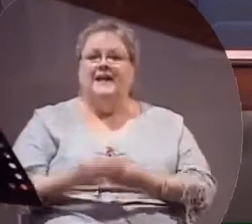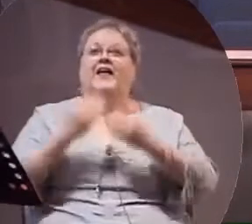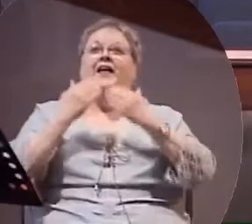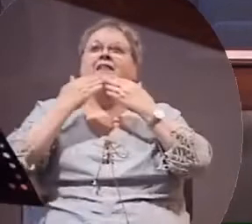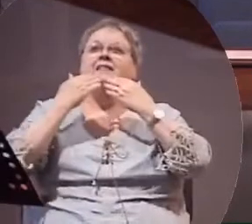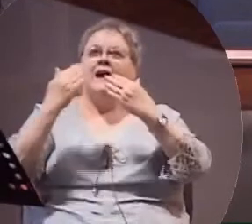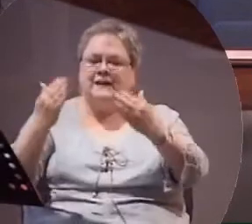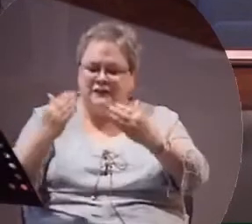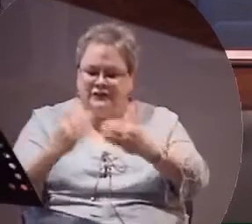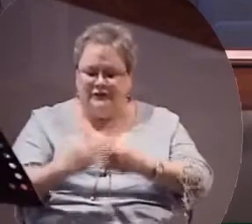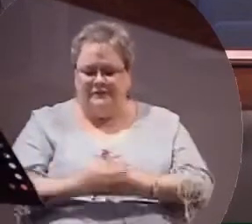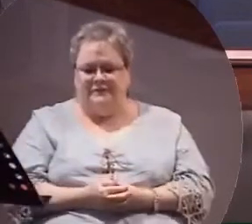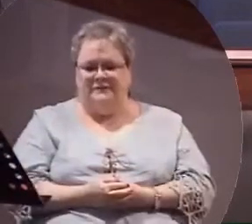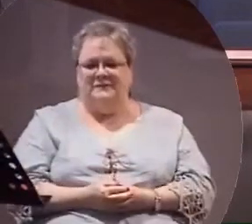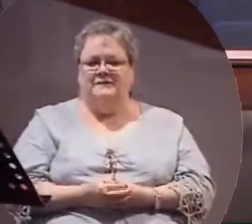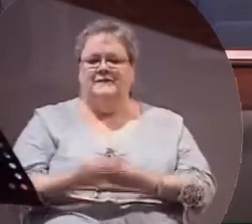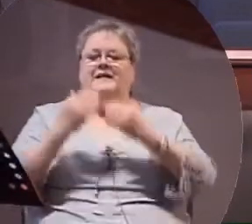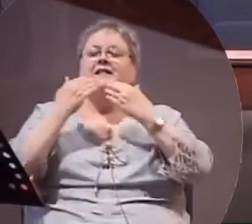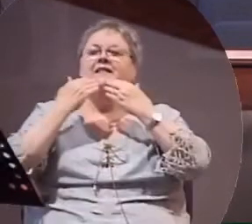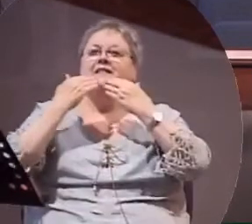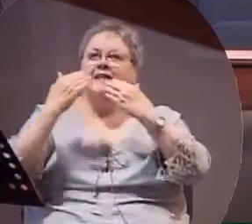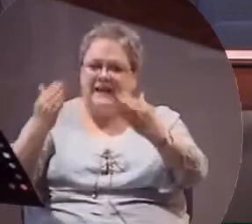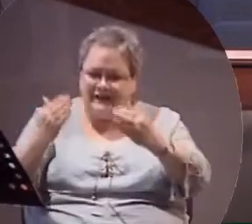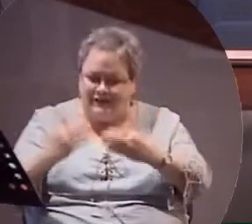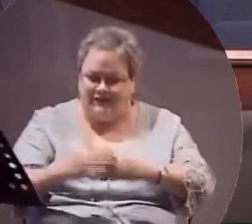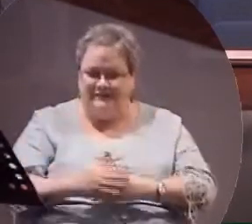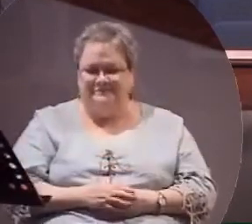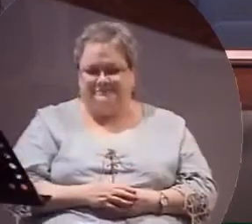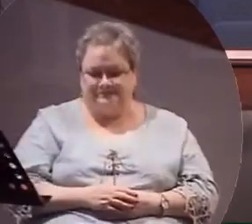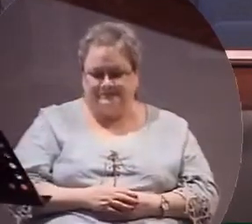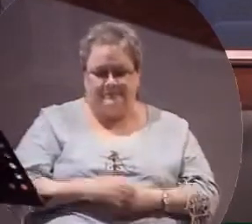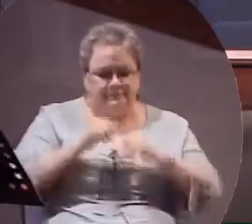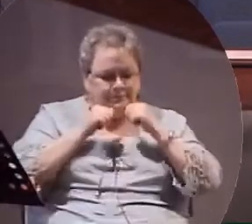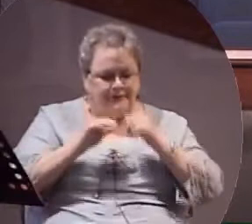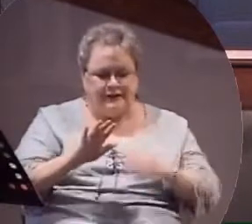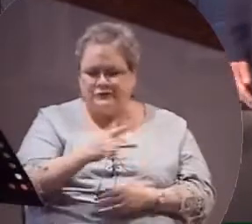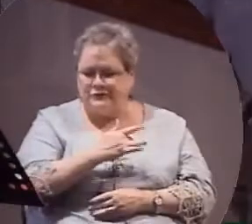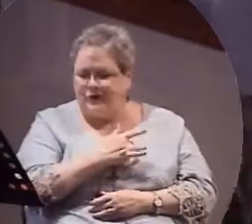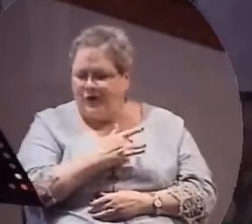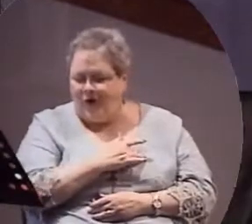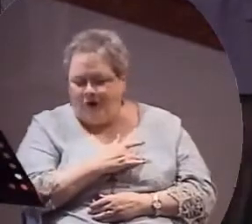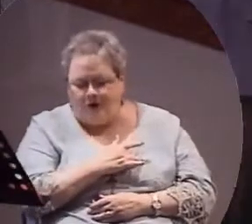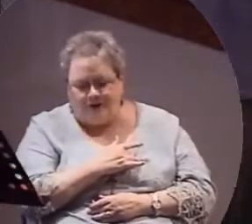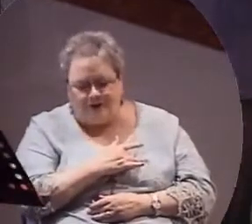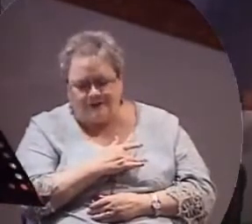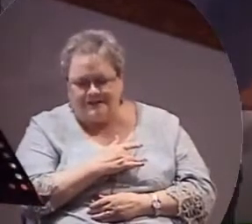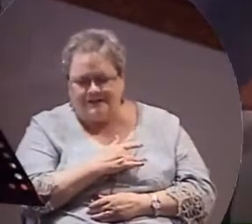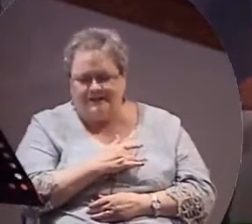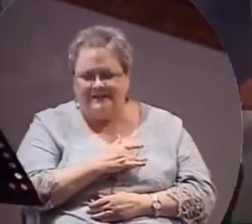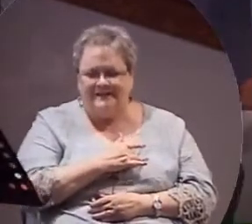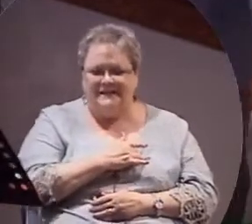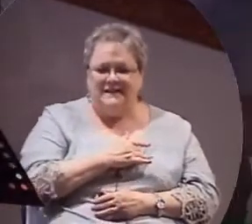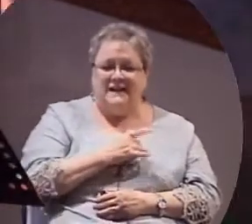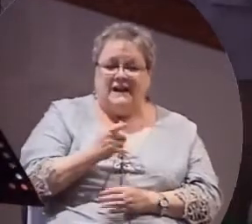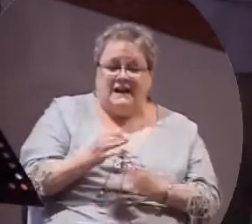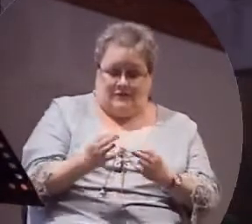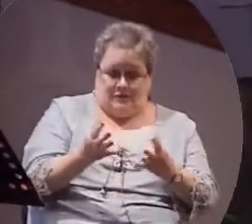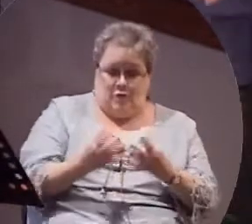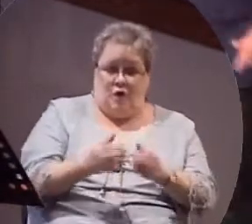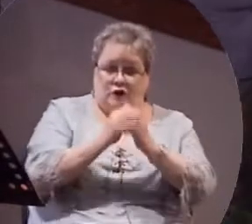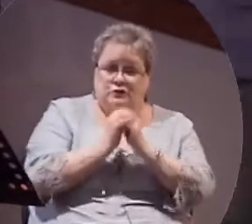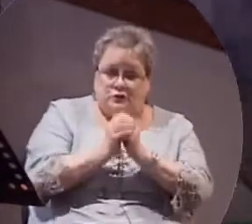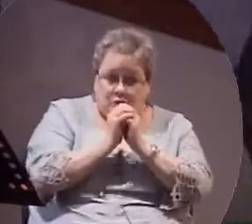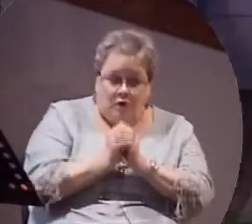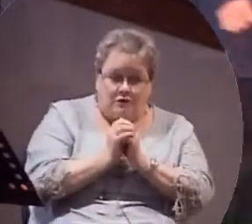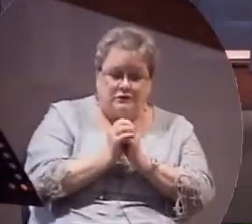you. Thank you. I tell you, bless your heart, I don't want to quench anybody that wants to worship. You say, preacher, you ought to